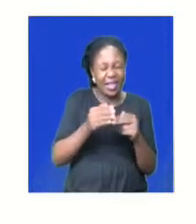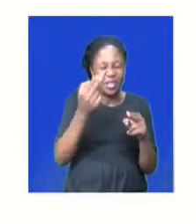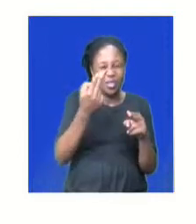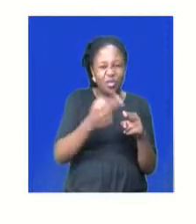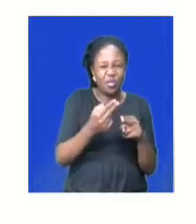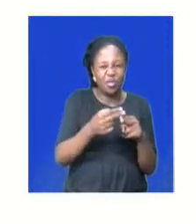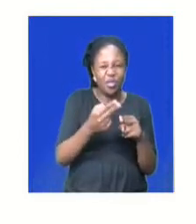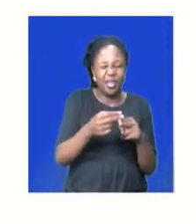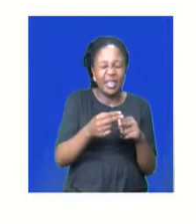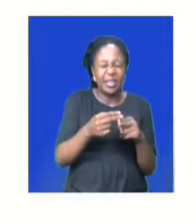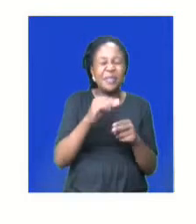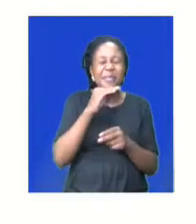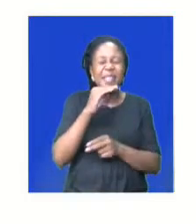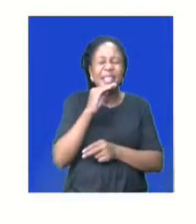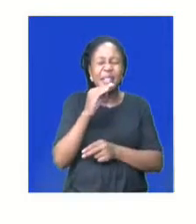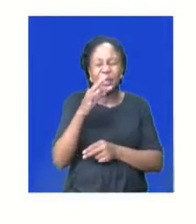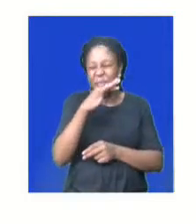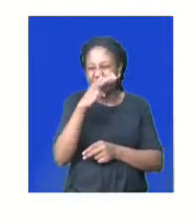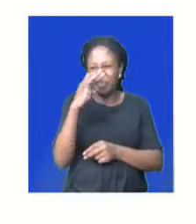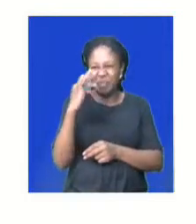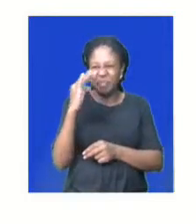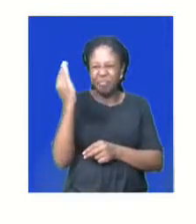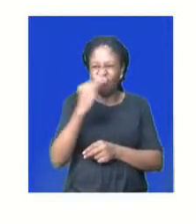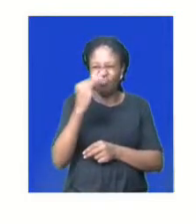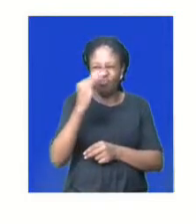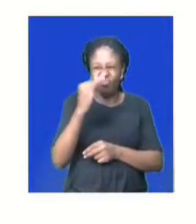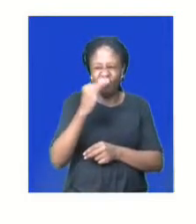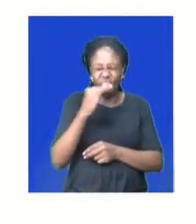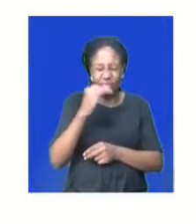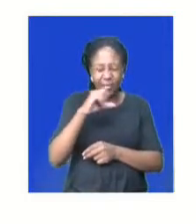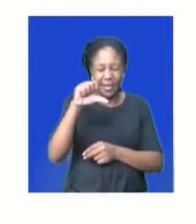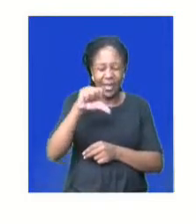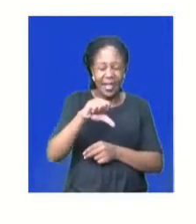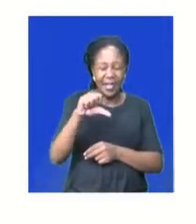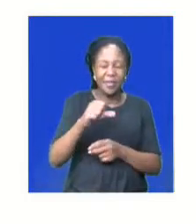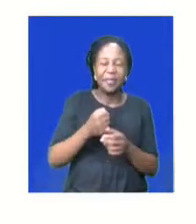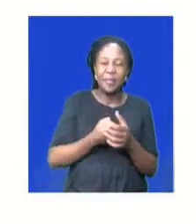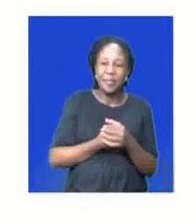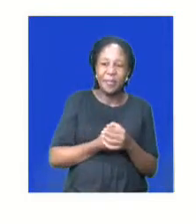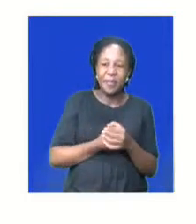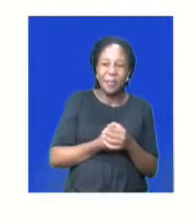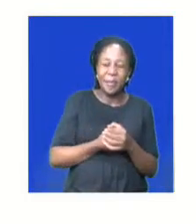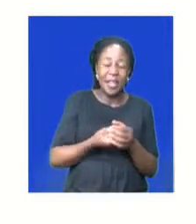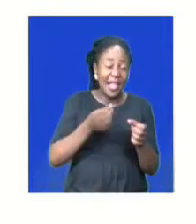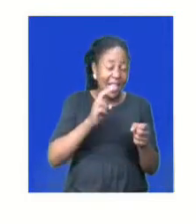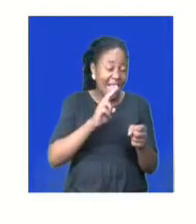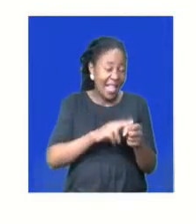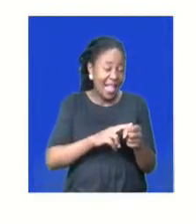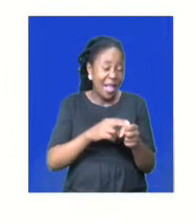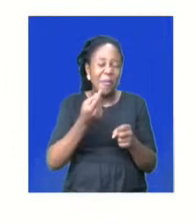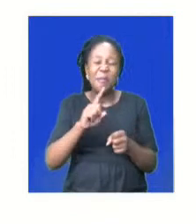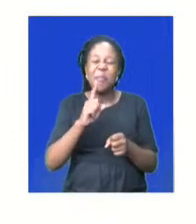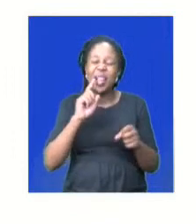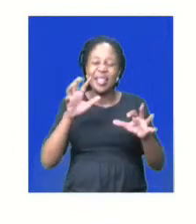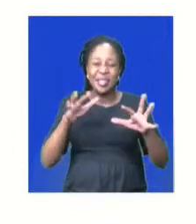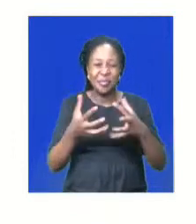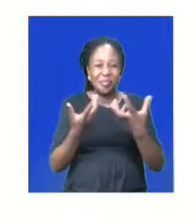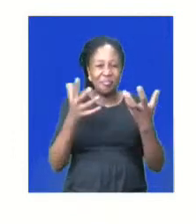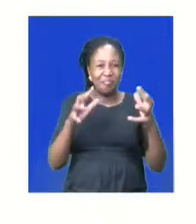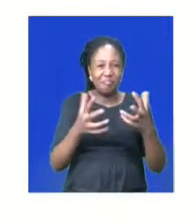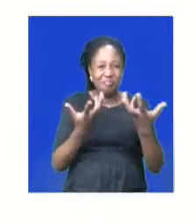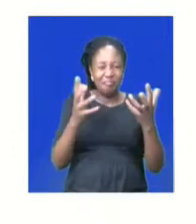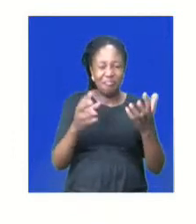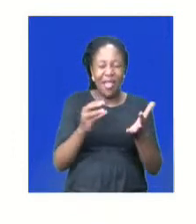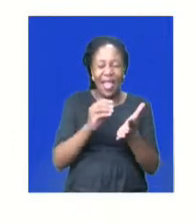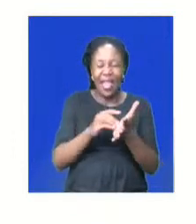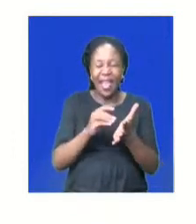it smells bad. When you come next to a garden and there are flowers smelling sweet, it's your nose